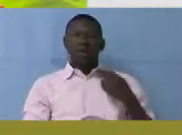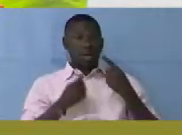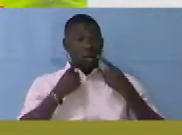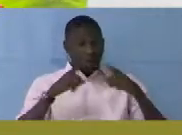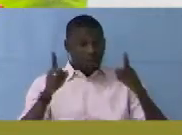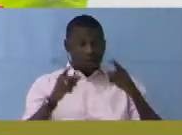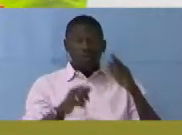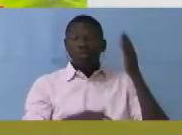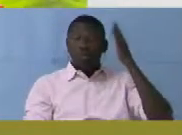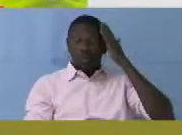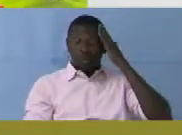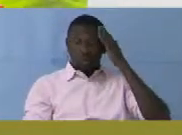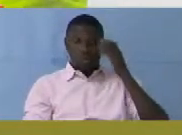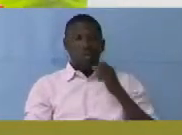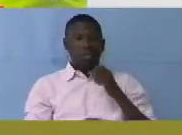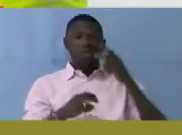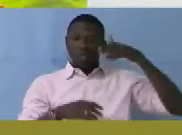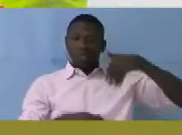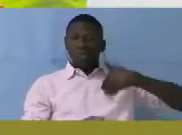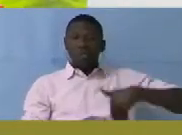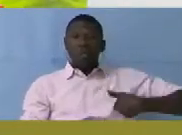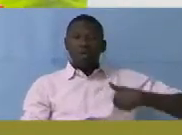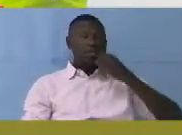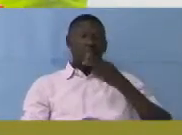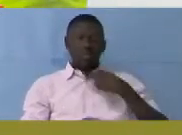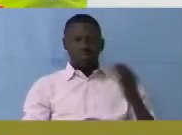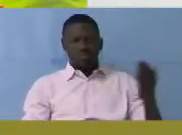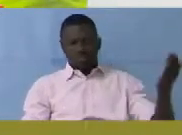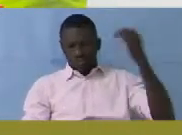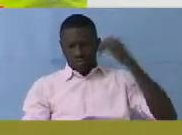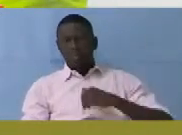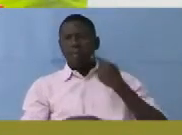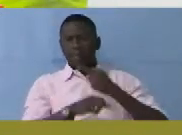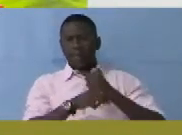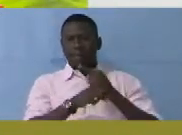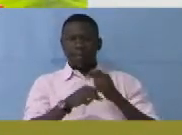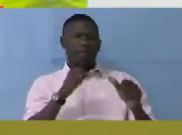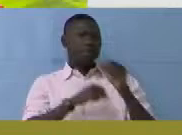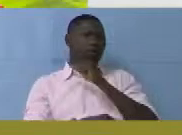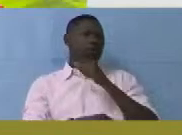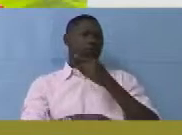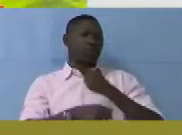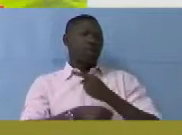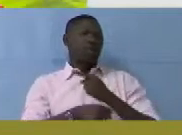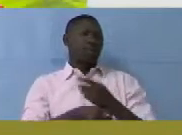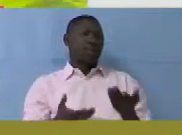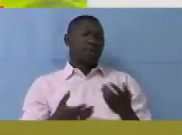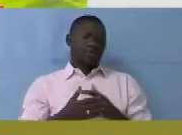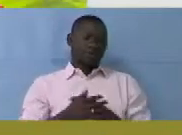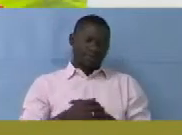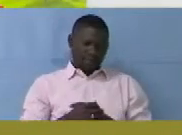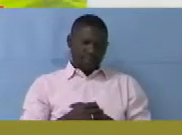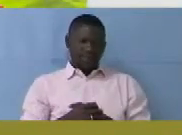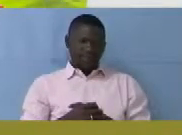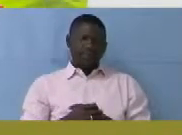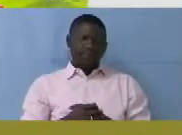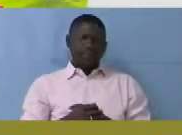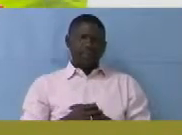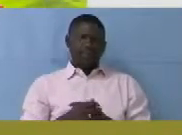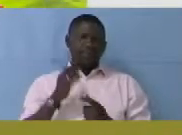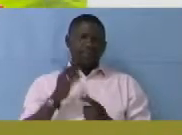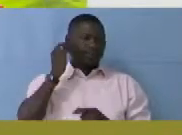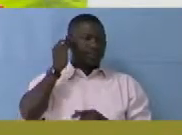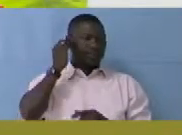counsel nyin moyla moy kumo a janjantale hanfo ay karosi parbitu wato nyin na